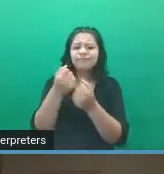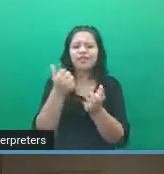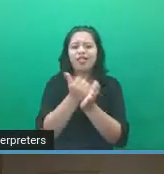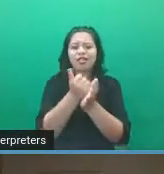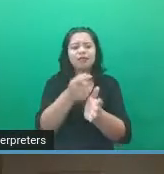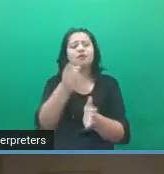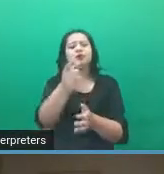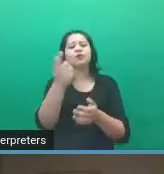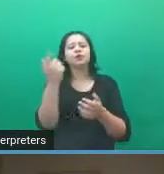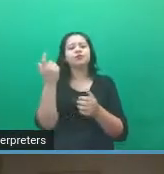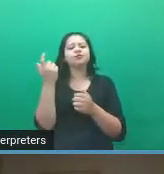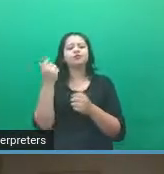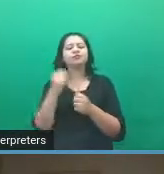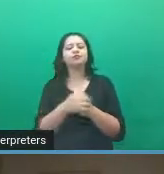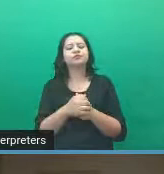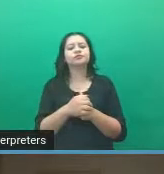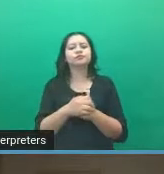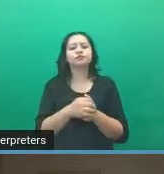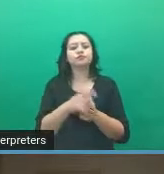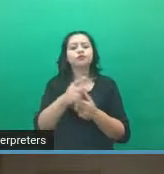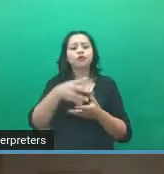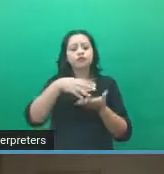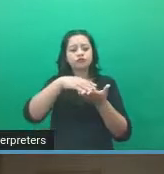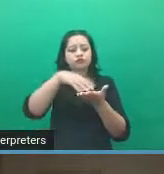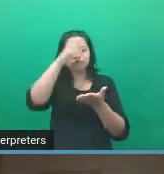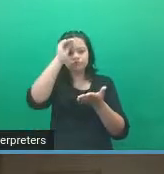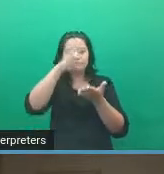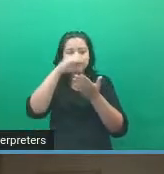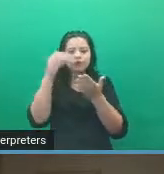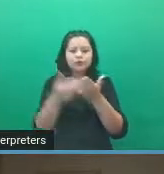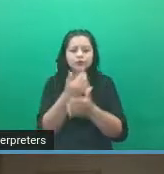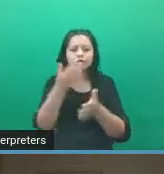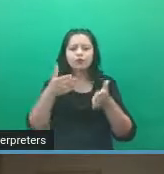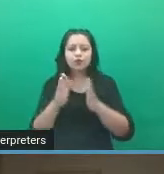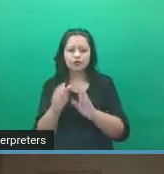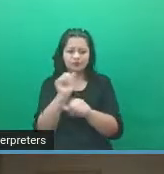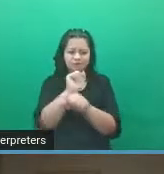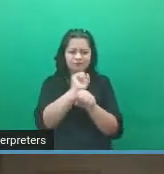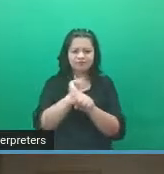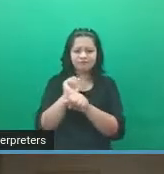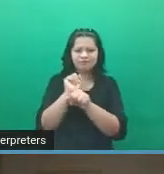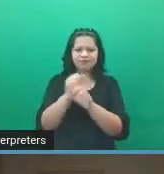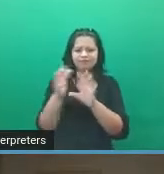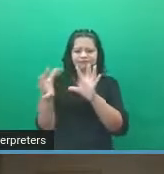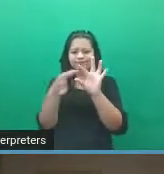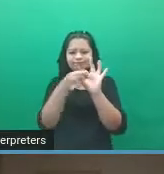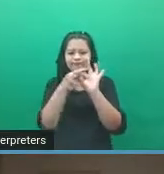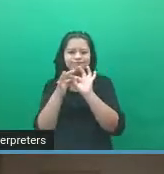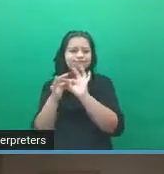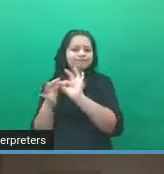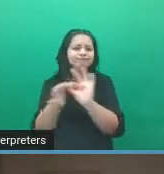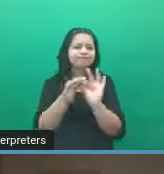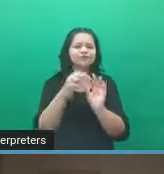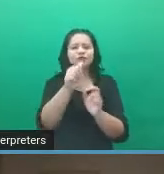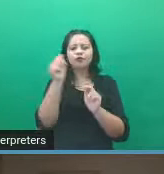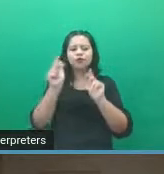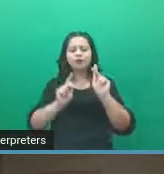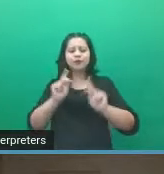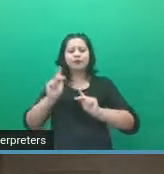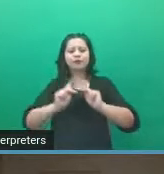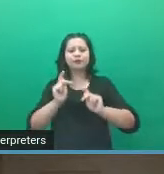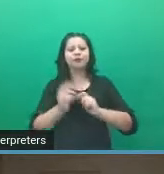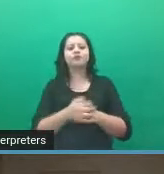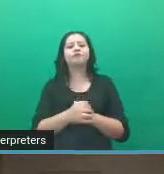stream programs. Most importantly, you're learning about new ways of working and, more importantly, connecting with others in the 21st